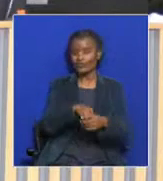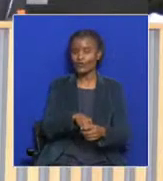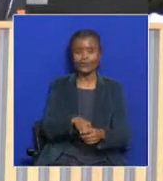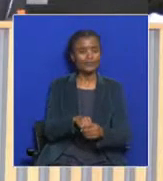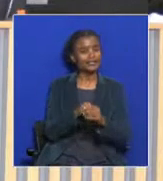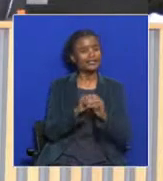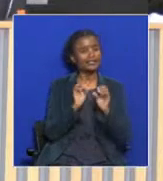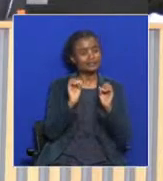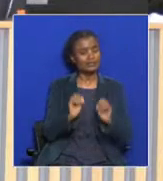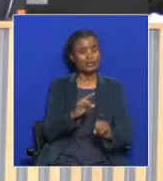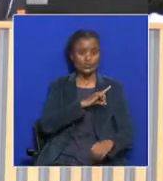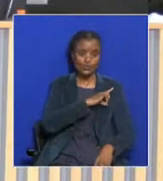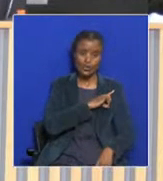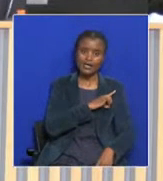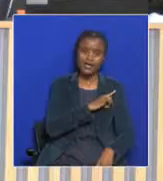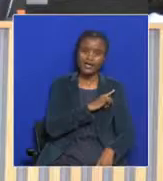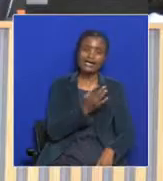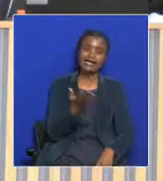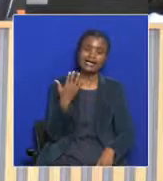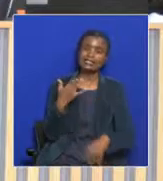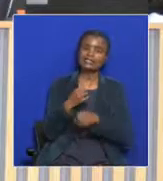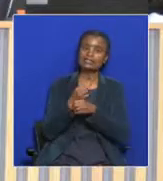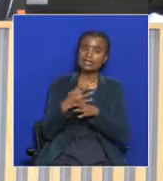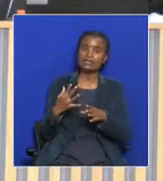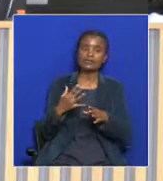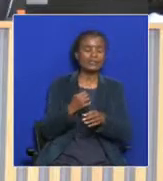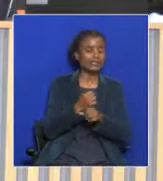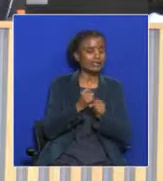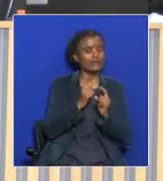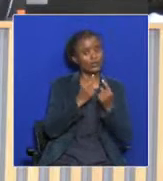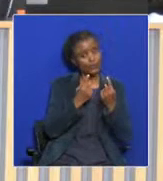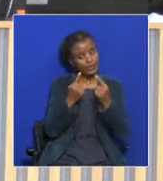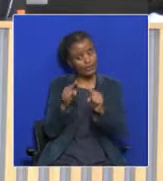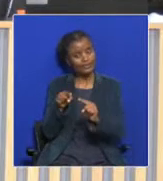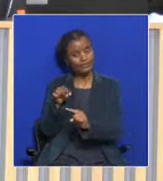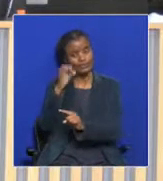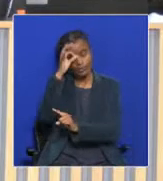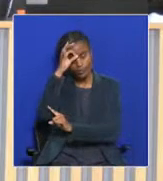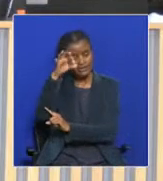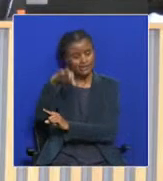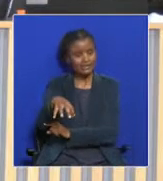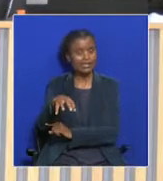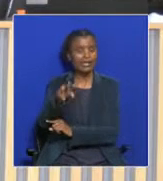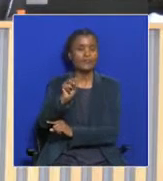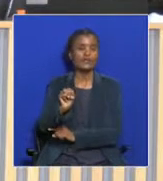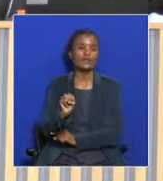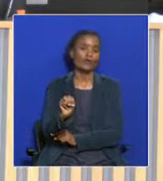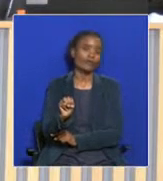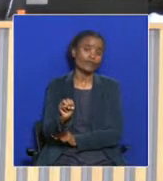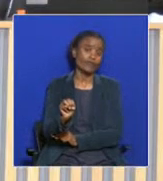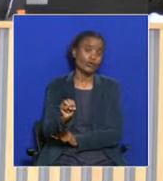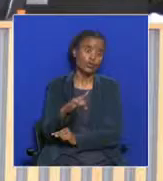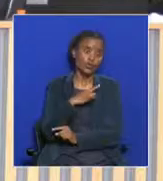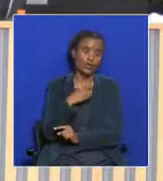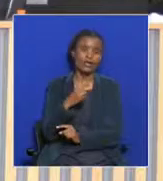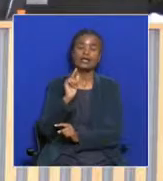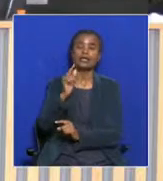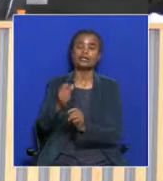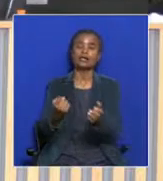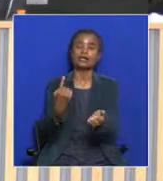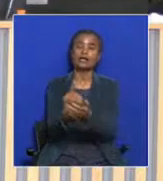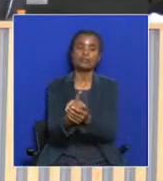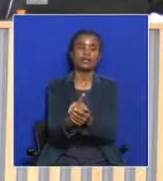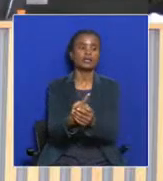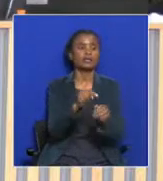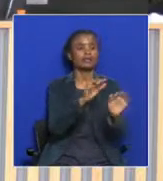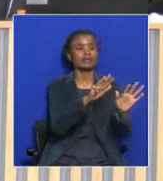stage, you did not go to Maiden Wharf. What happens down the line when there's 999 has nothing to